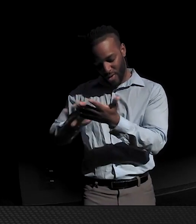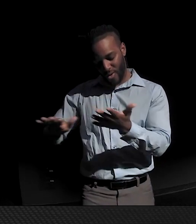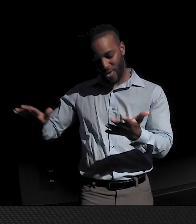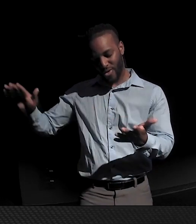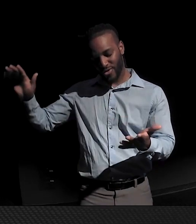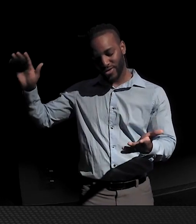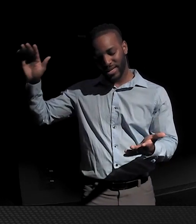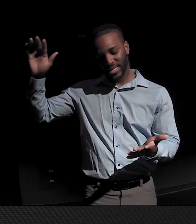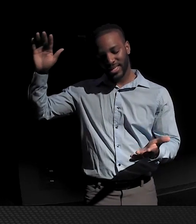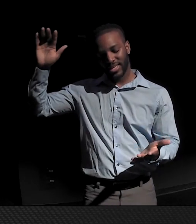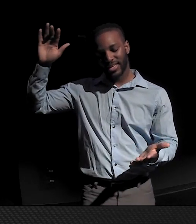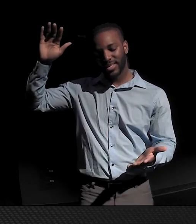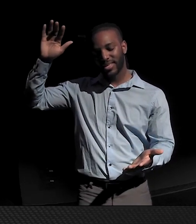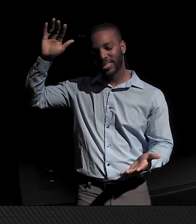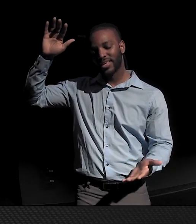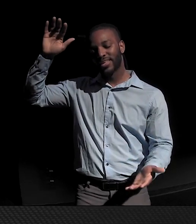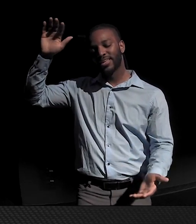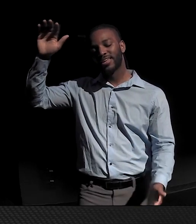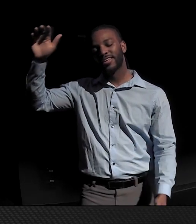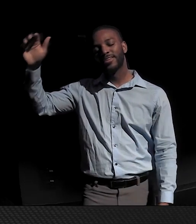the glory.